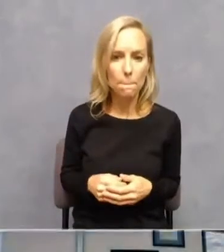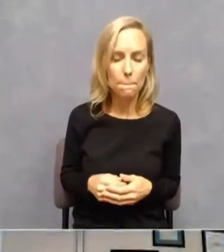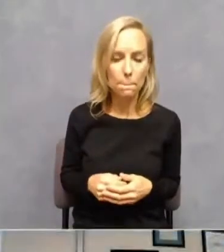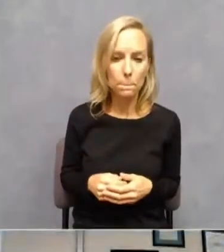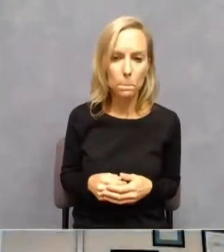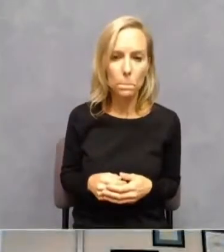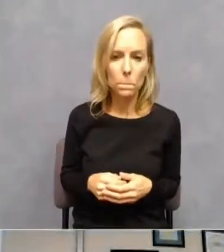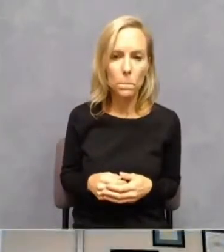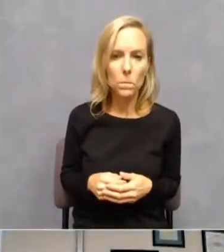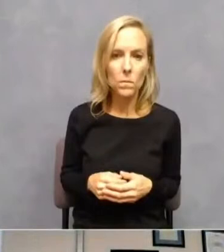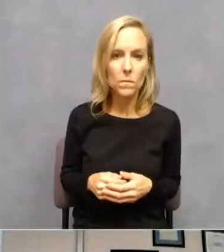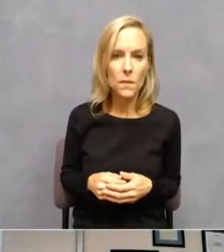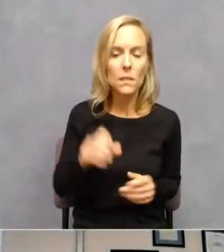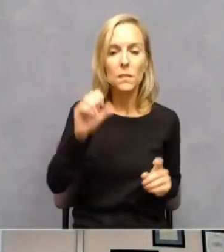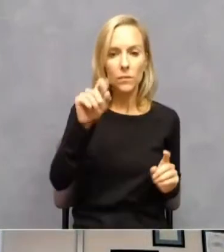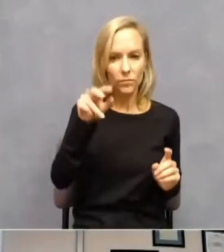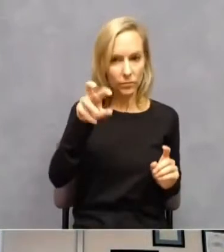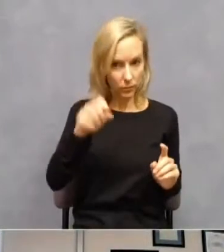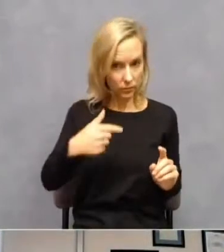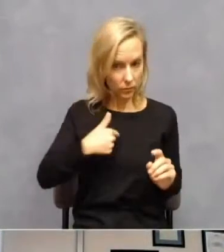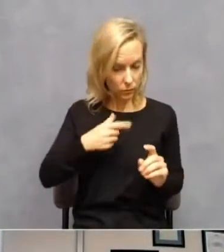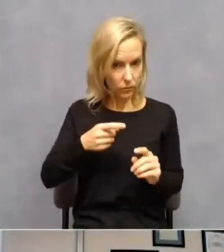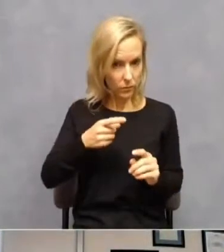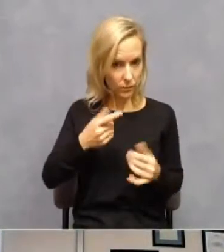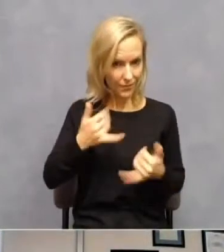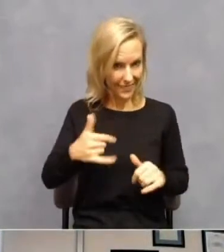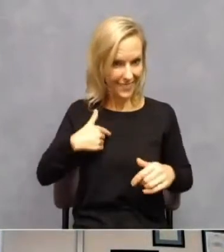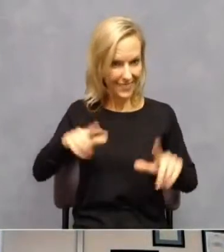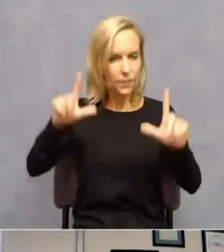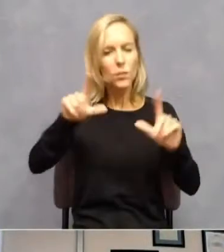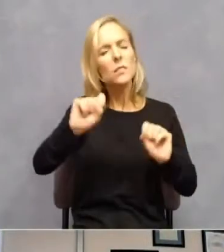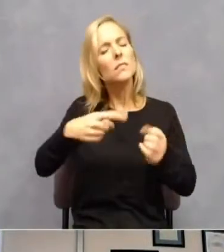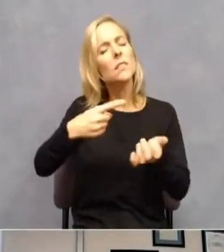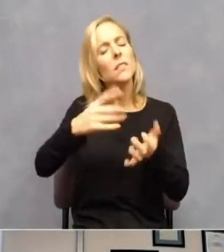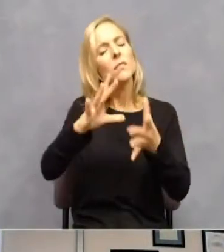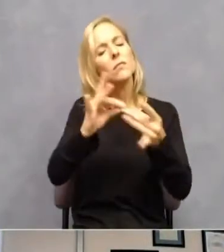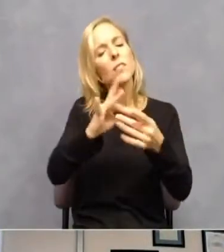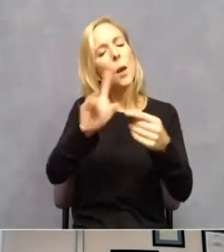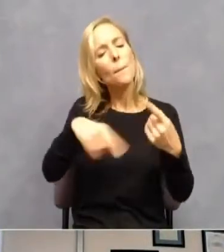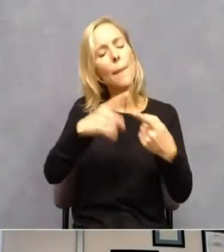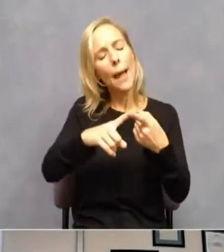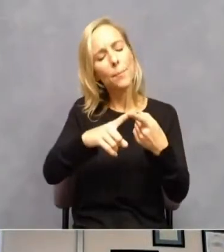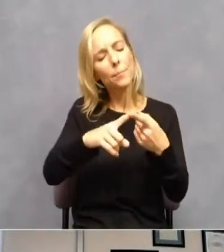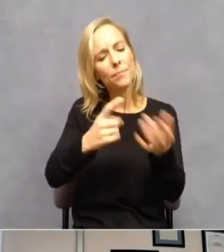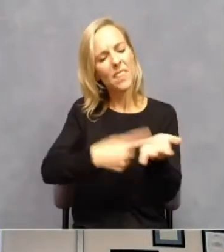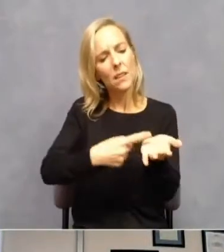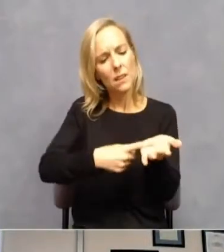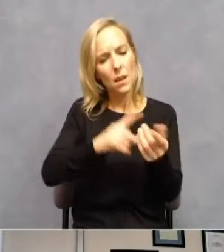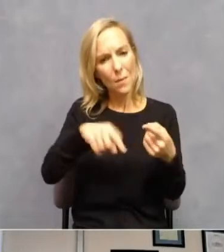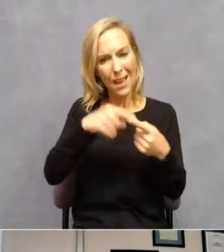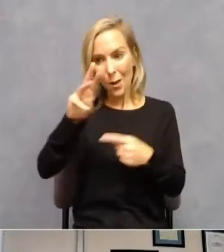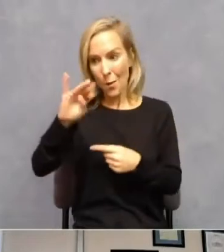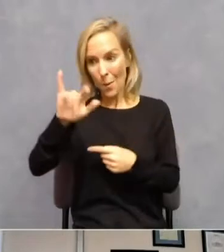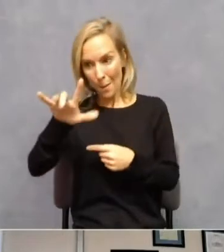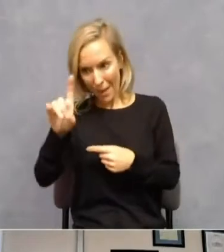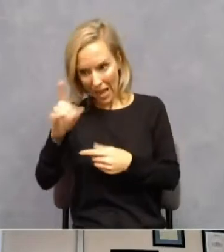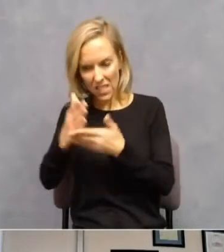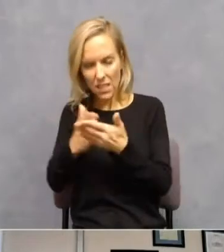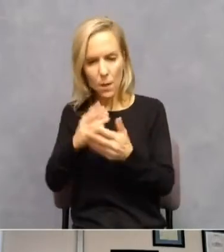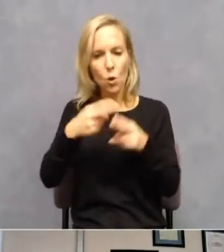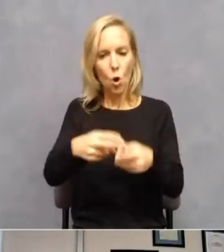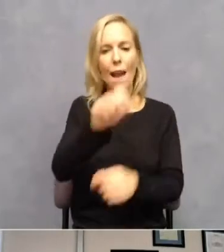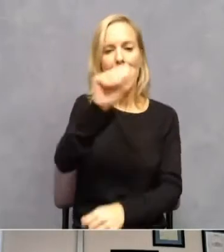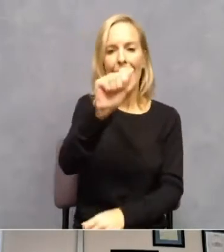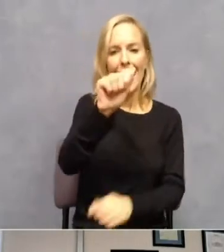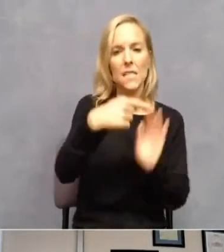And Steve, if I'm still up, can you talk a little bit about how we have the mild cases, we have some asymptomatic, but we